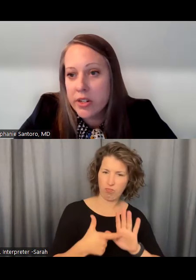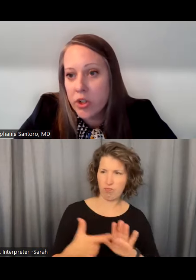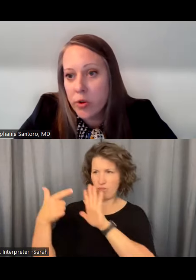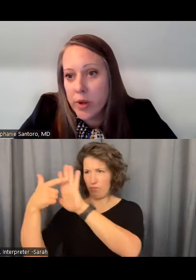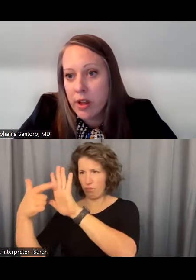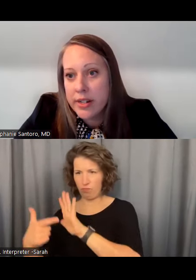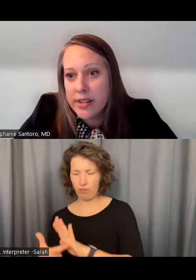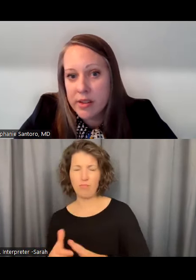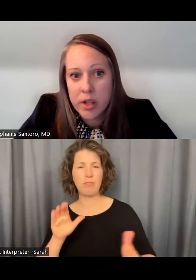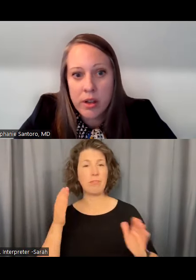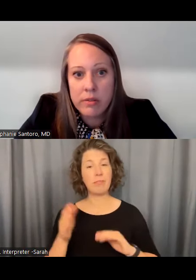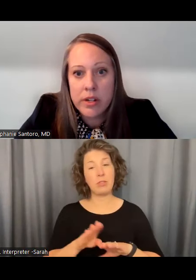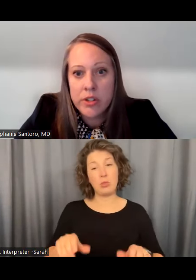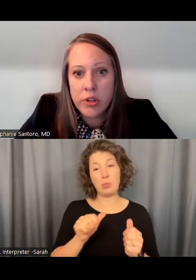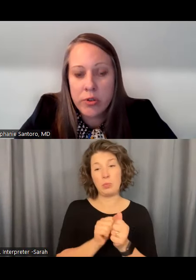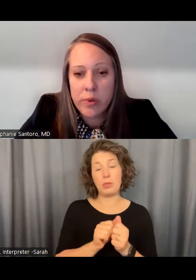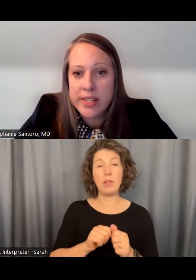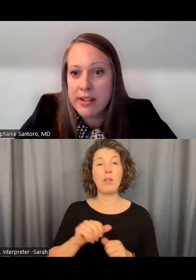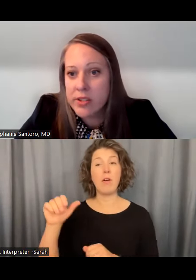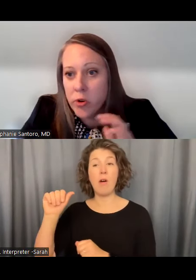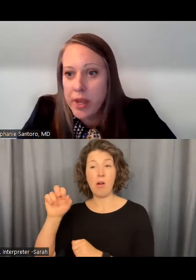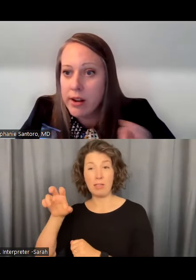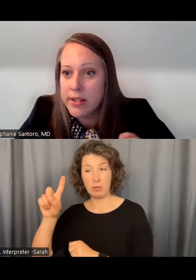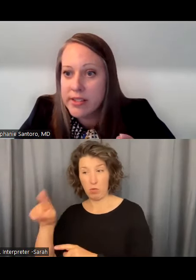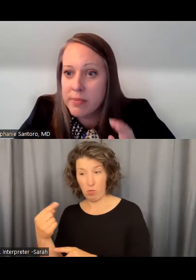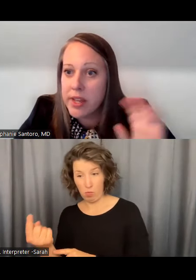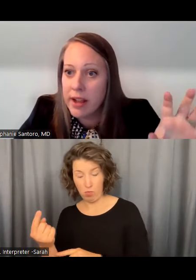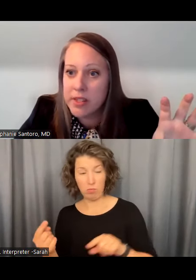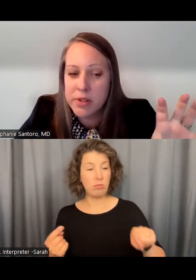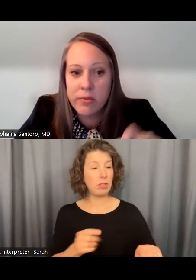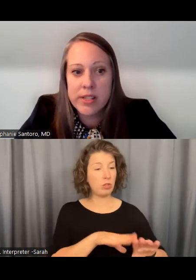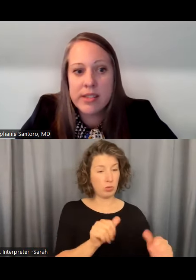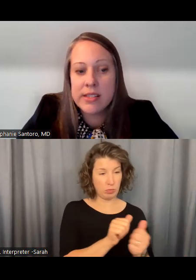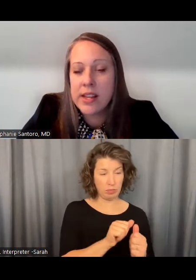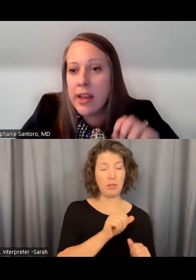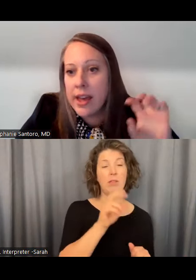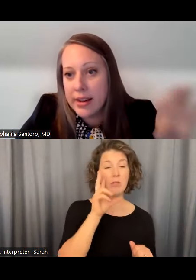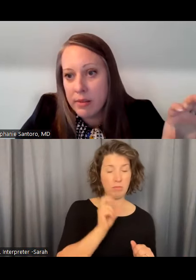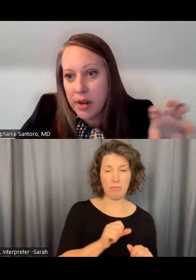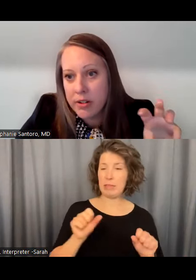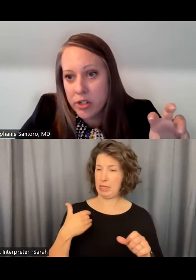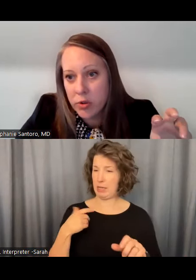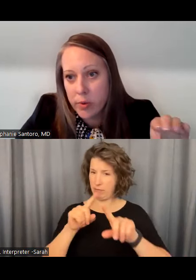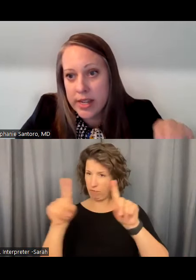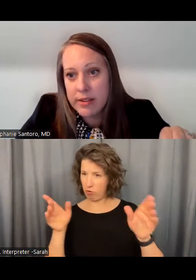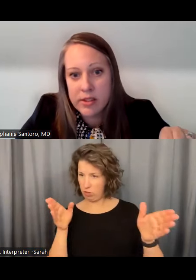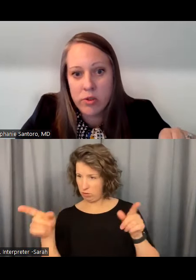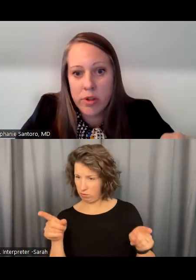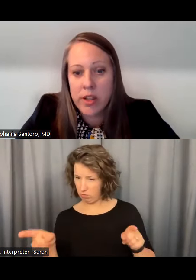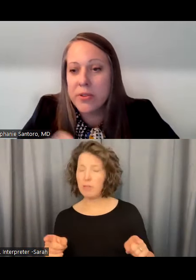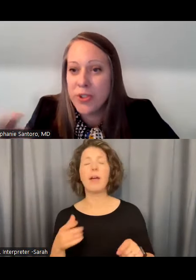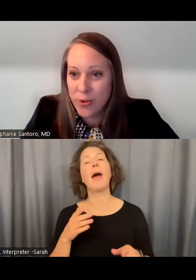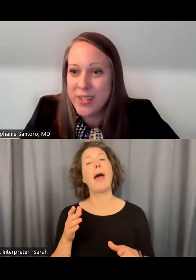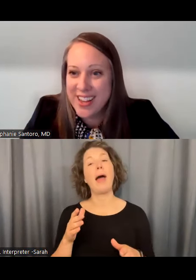compared to children with autism alone, children with Down syndrome and autism can have some differences. And compared to children with Down